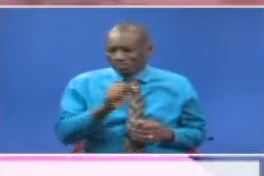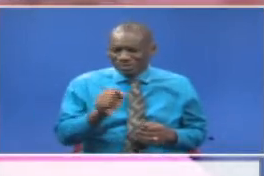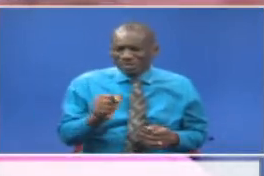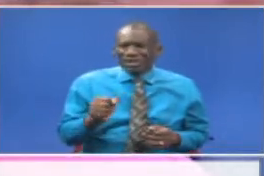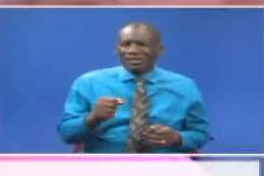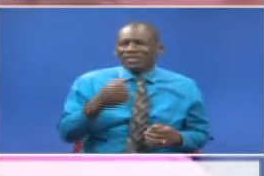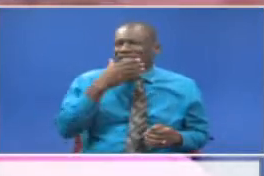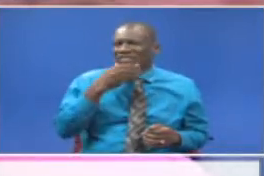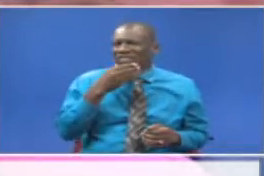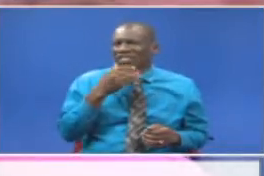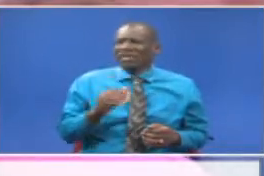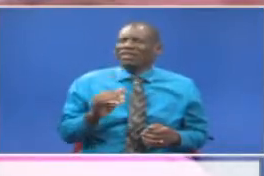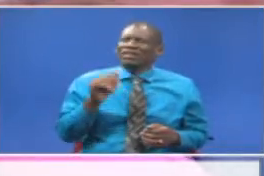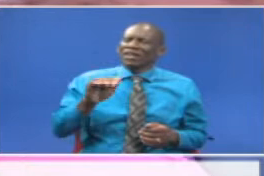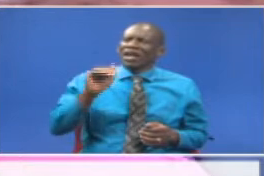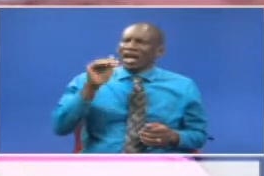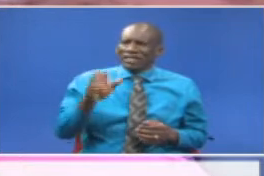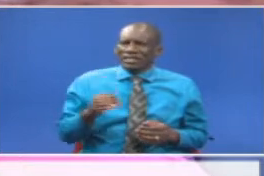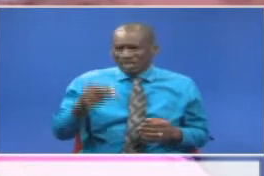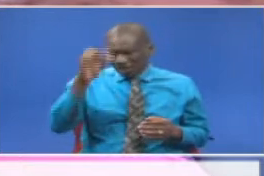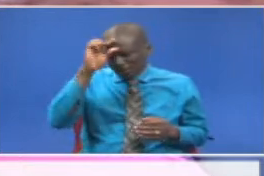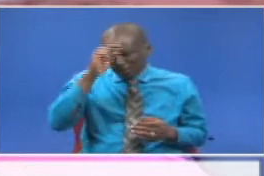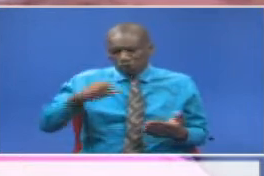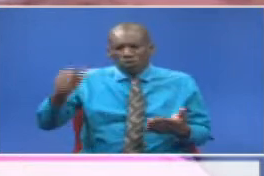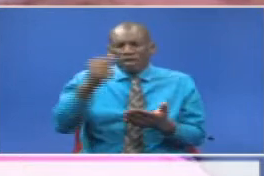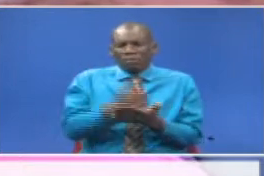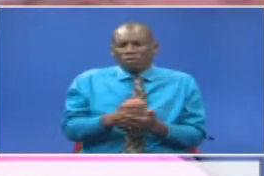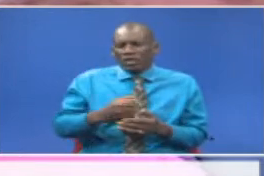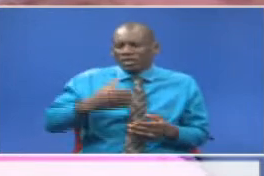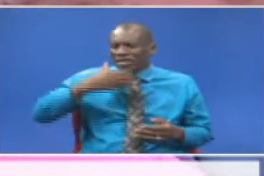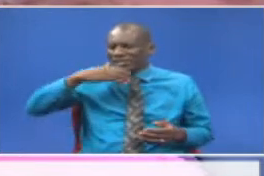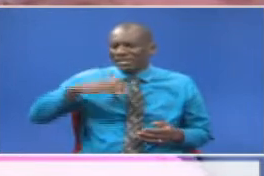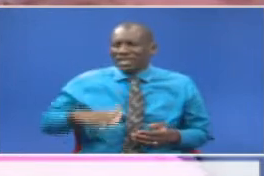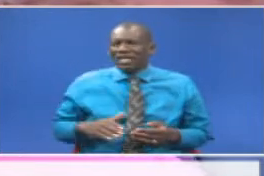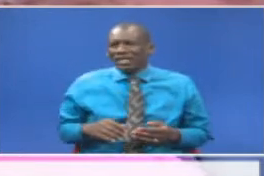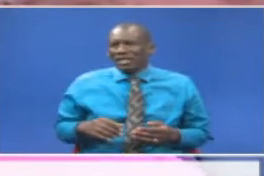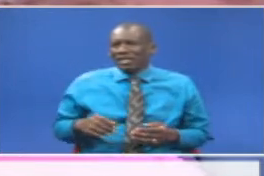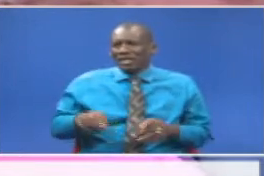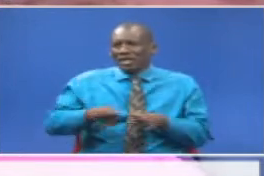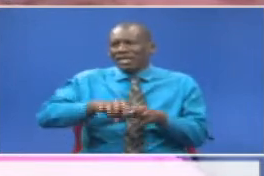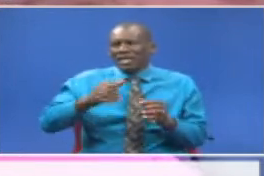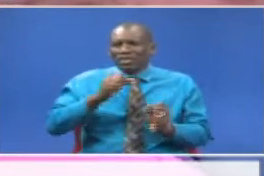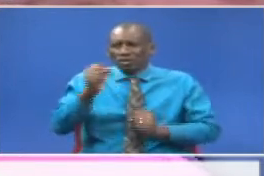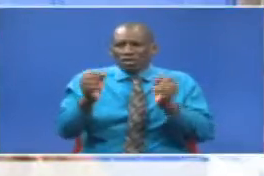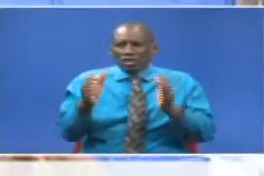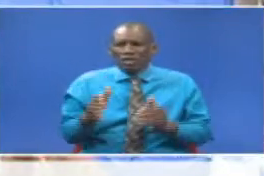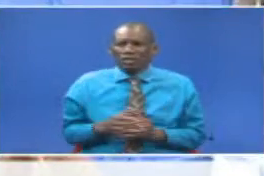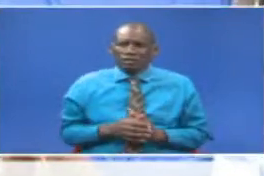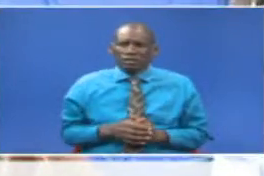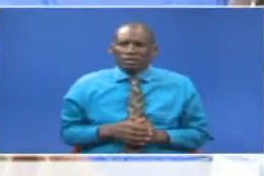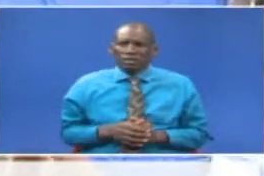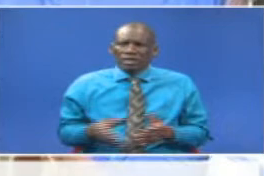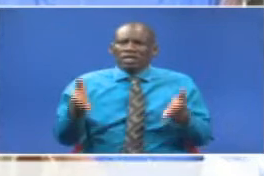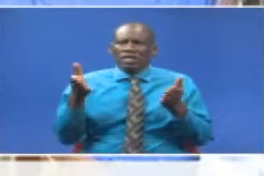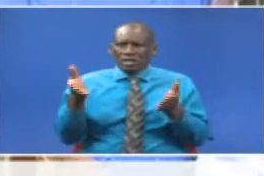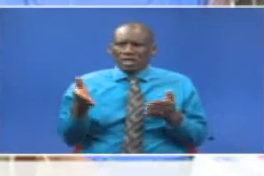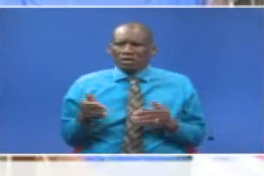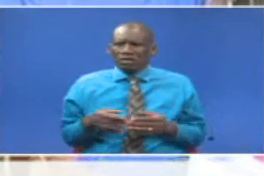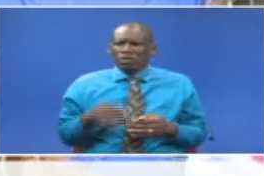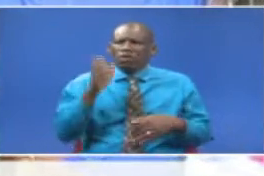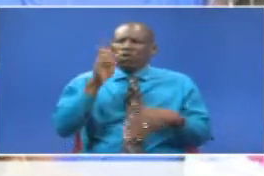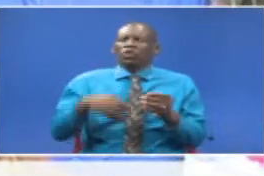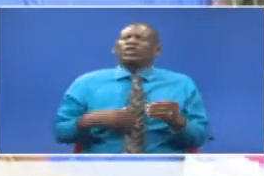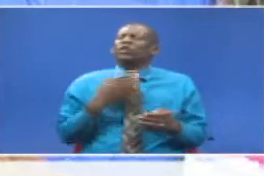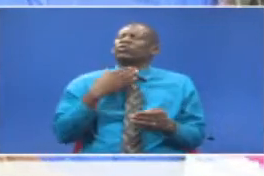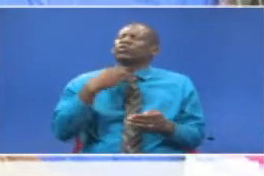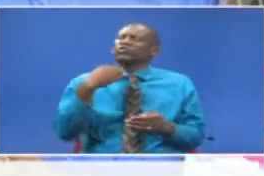also asked the government to consider employing his son in the security forces like other athletes. Sasa kitu ile mimi